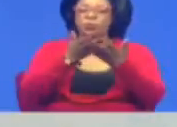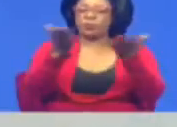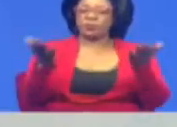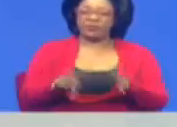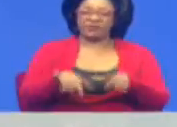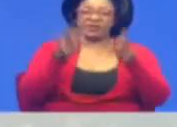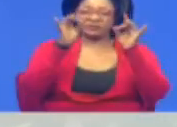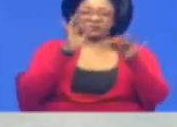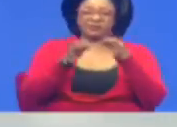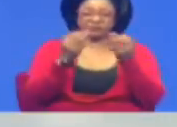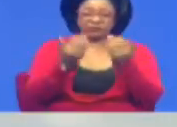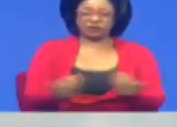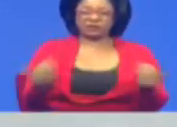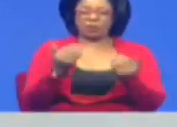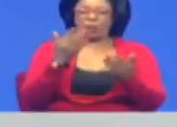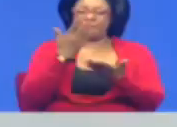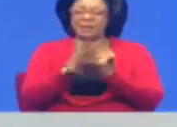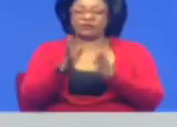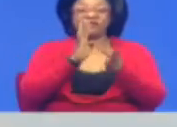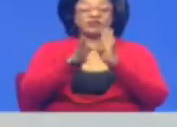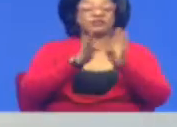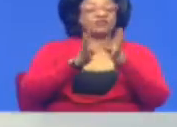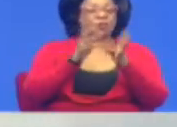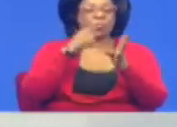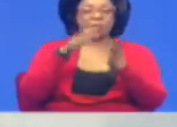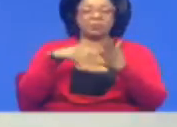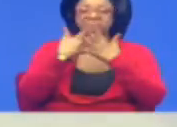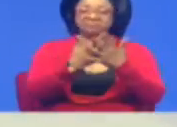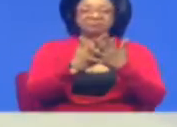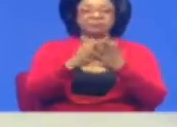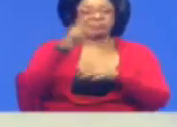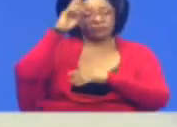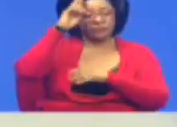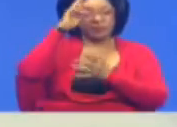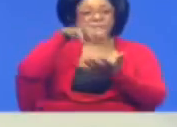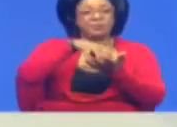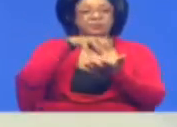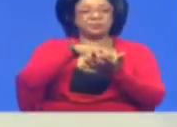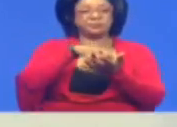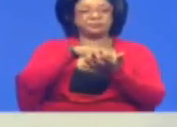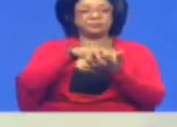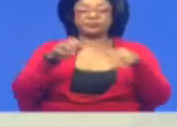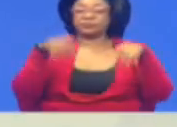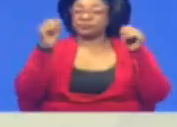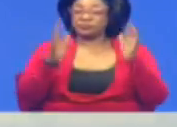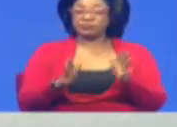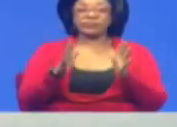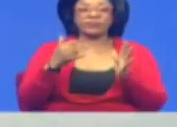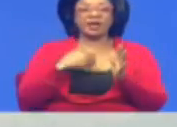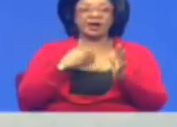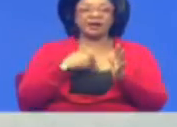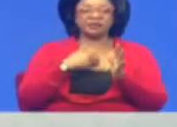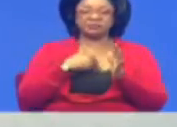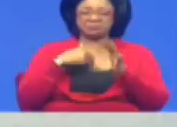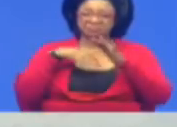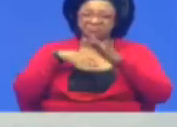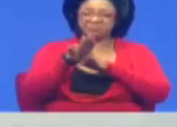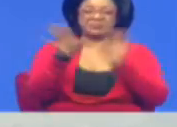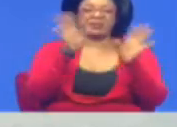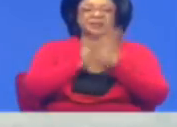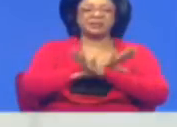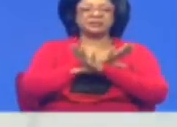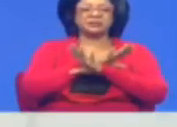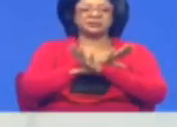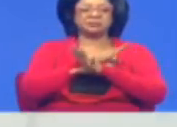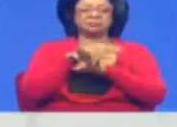are part of the 44 teenagers being held at the police station. Police officers had in the dead of the night taken the young ones